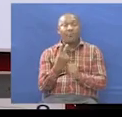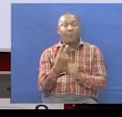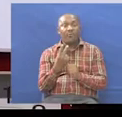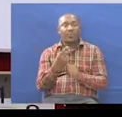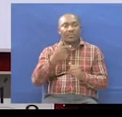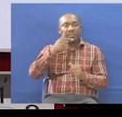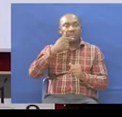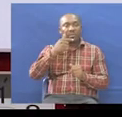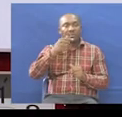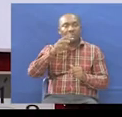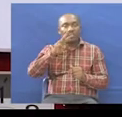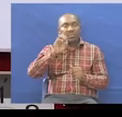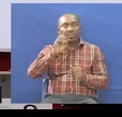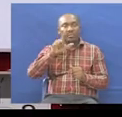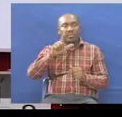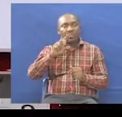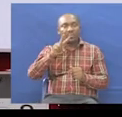12